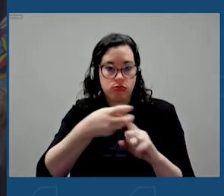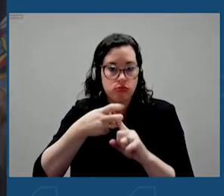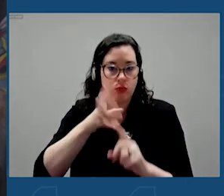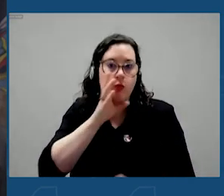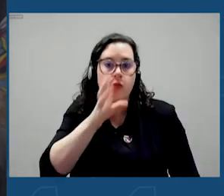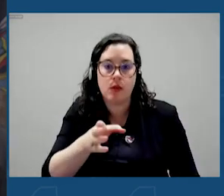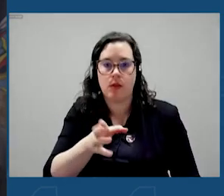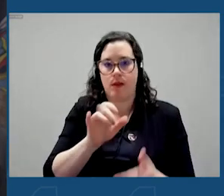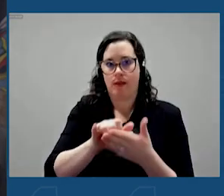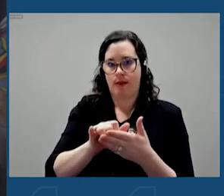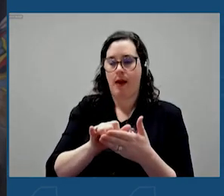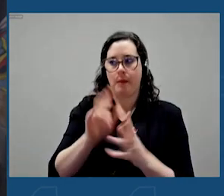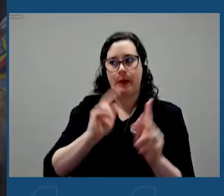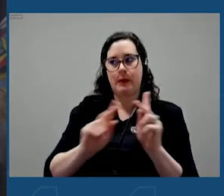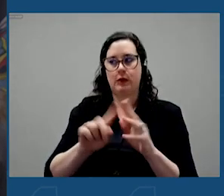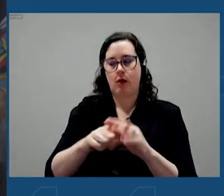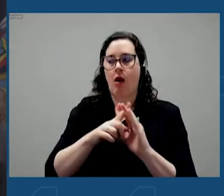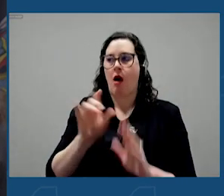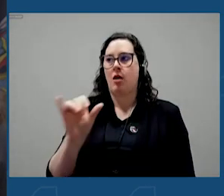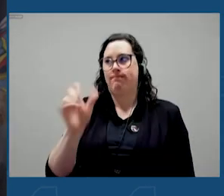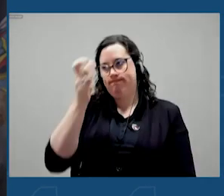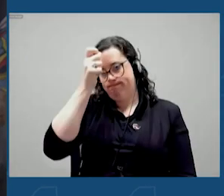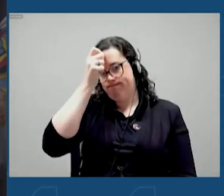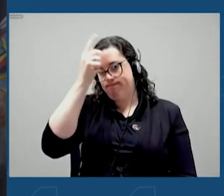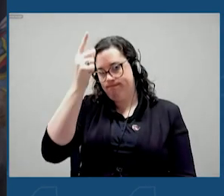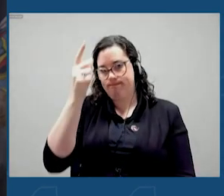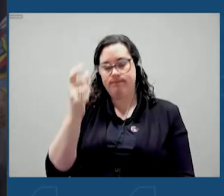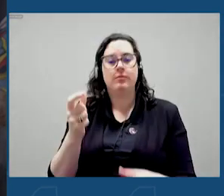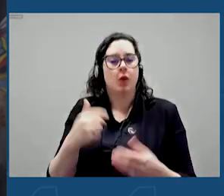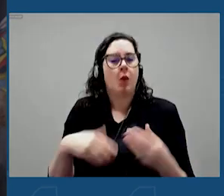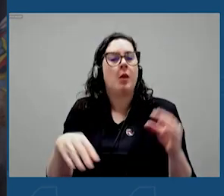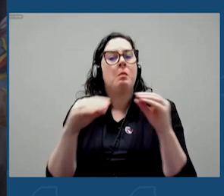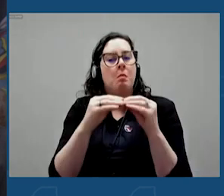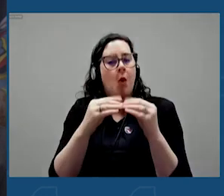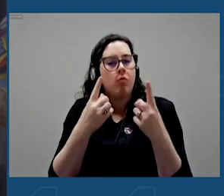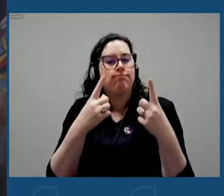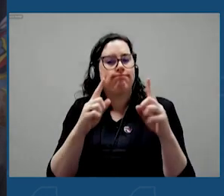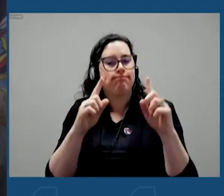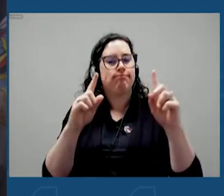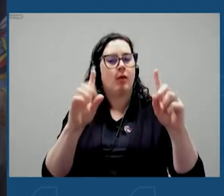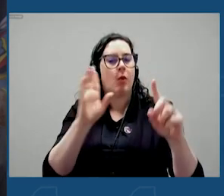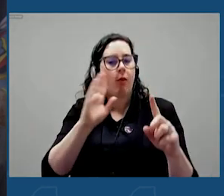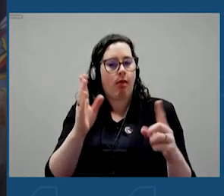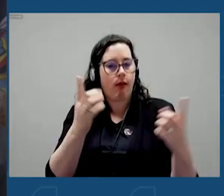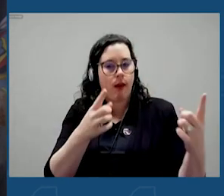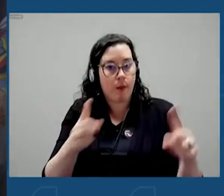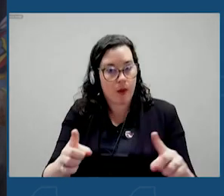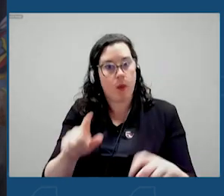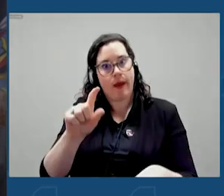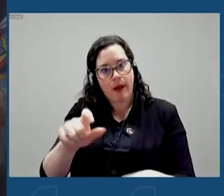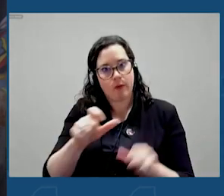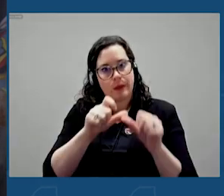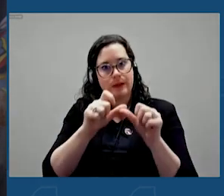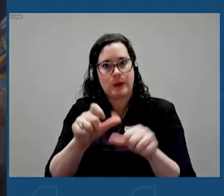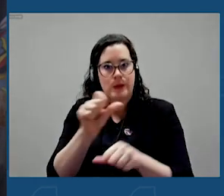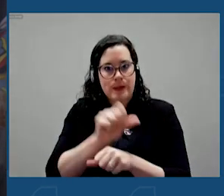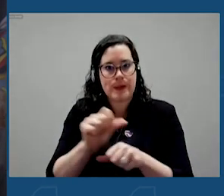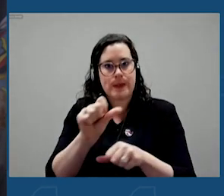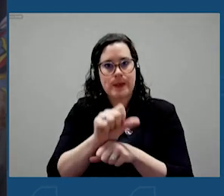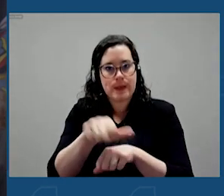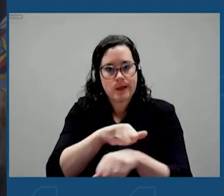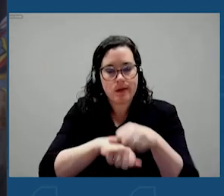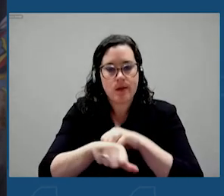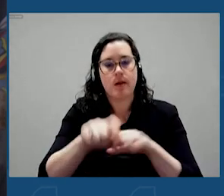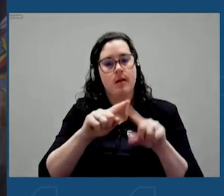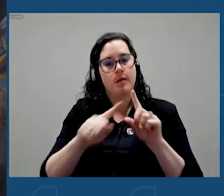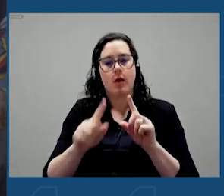getting across. Lots more to accomplish. We have to keep up the good work, but we're never going to stop fighting for New